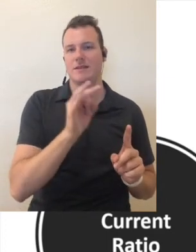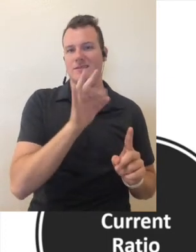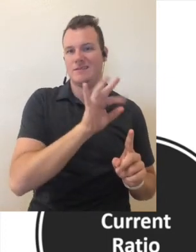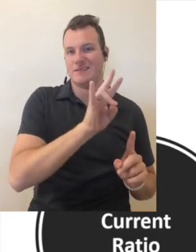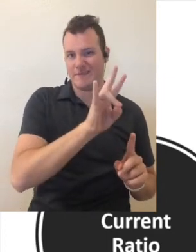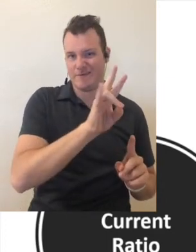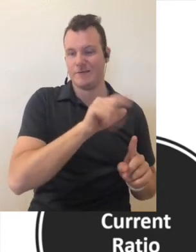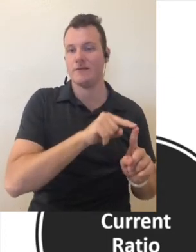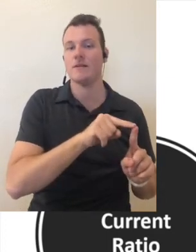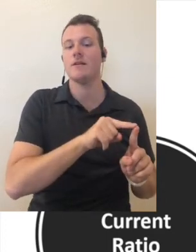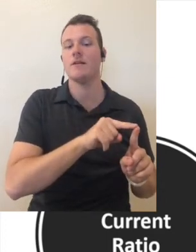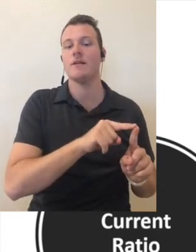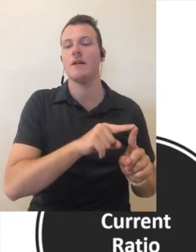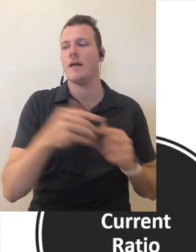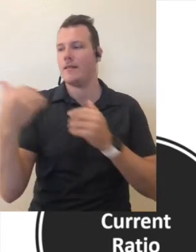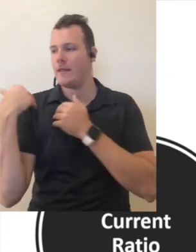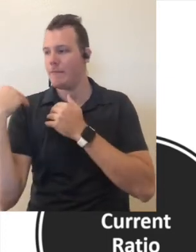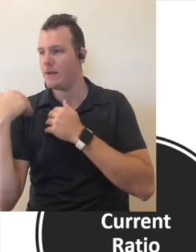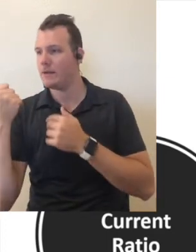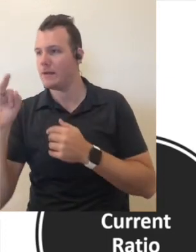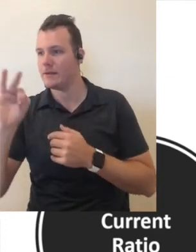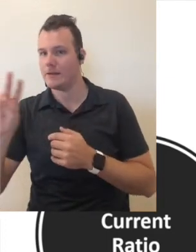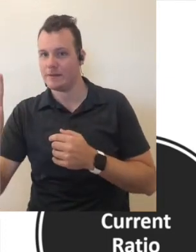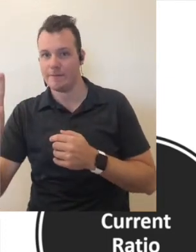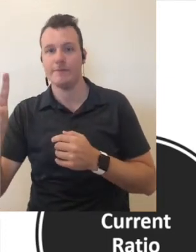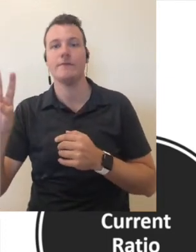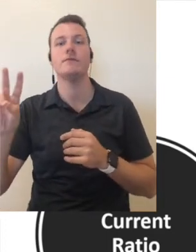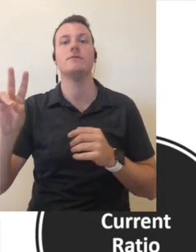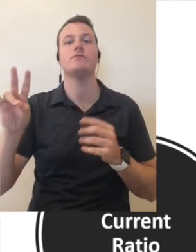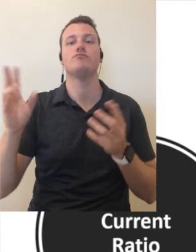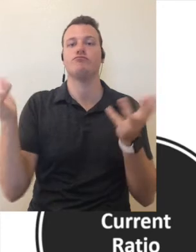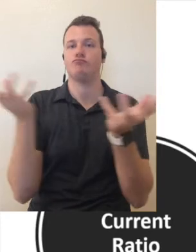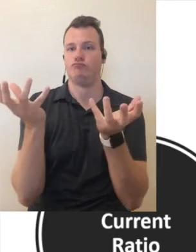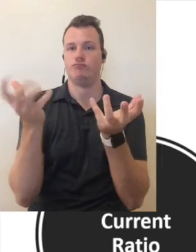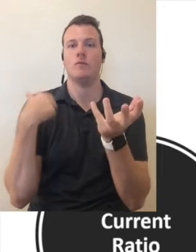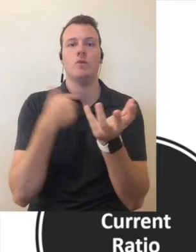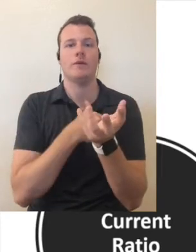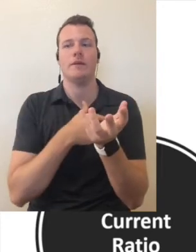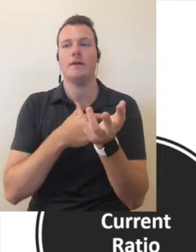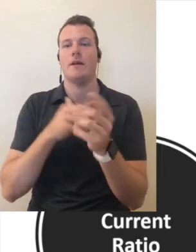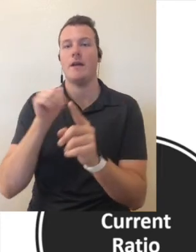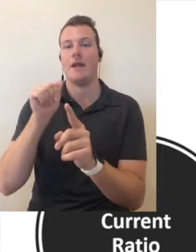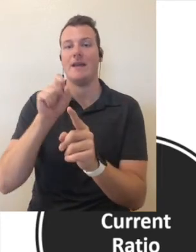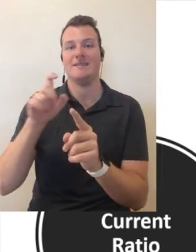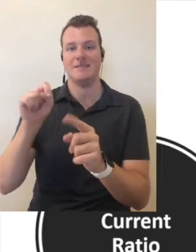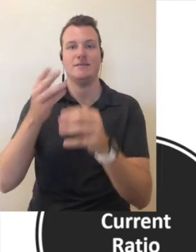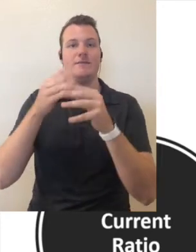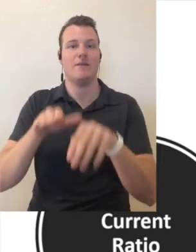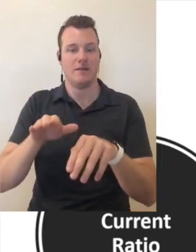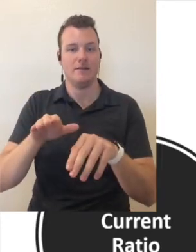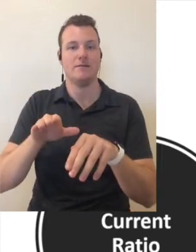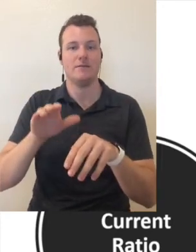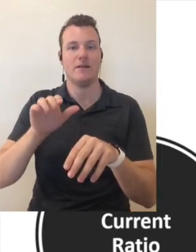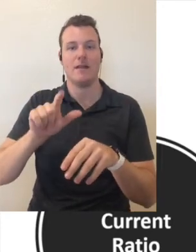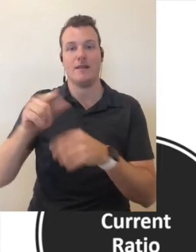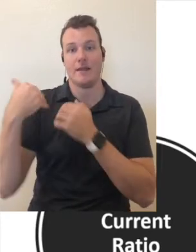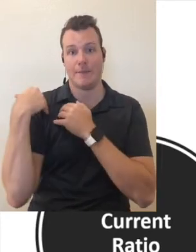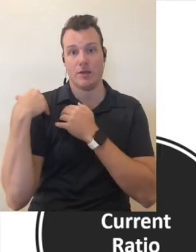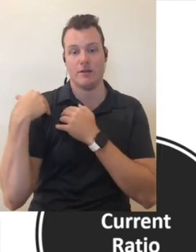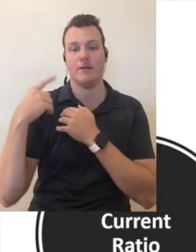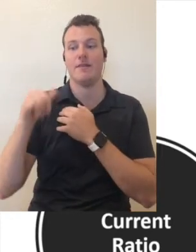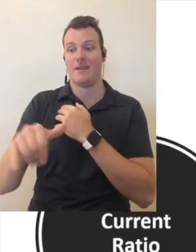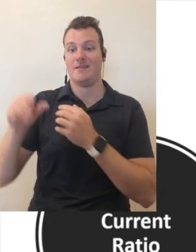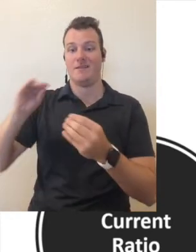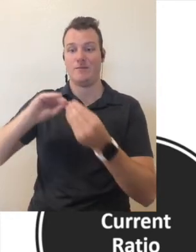from 1997, and we've taken the liabilities from 1997, and we've divided the assets by the liabilities